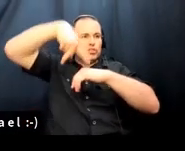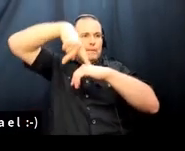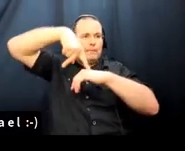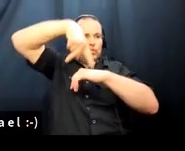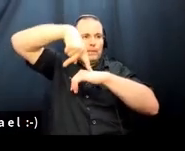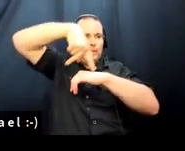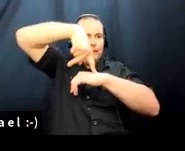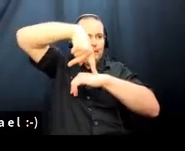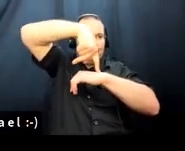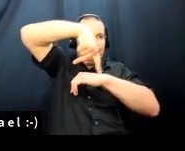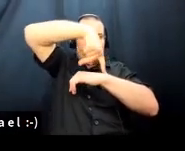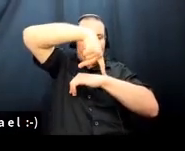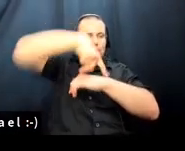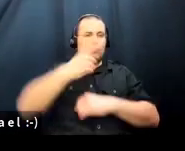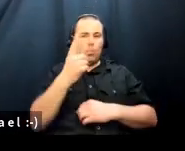hand.